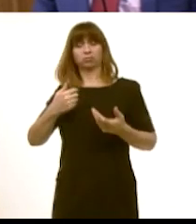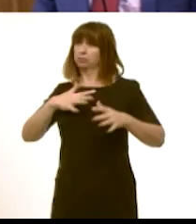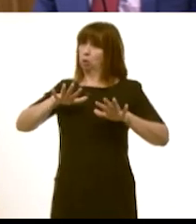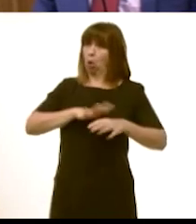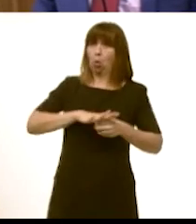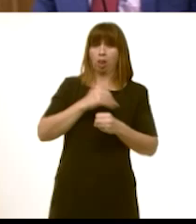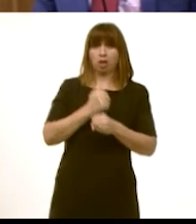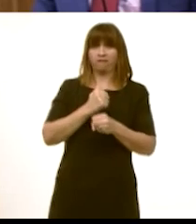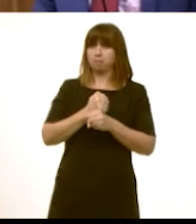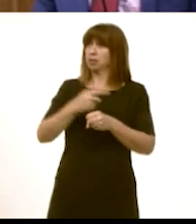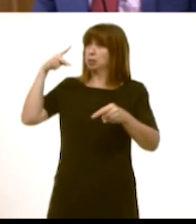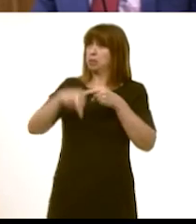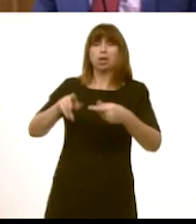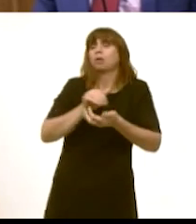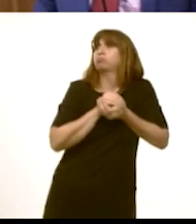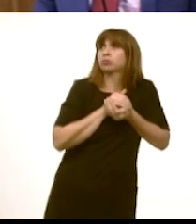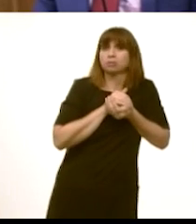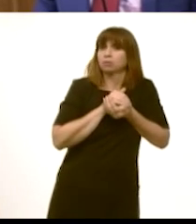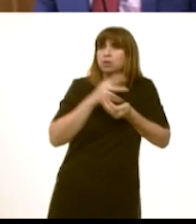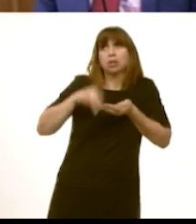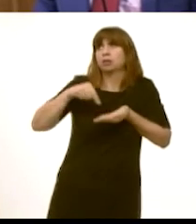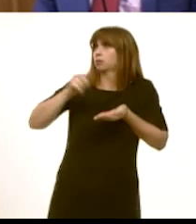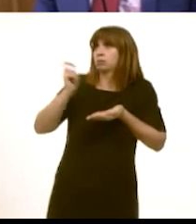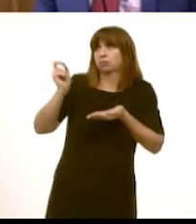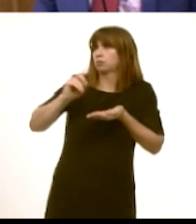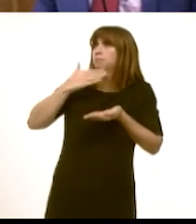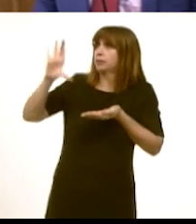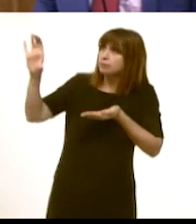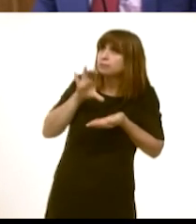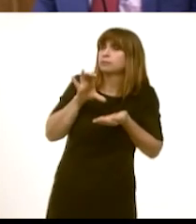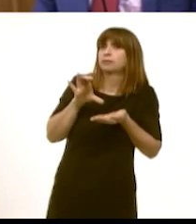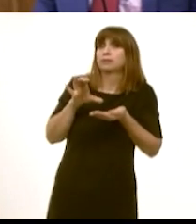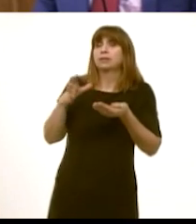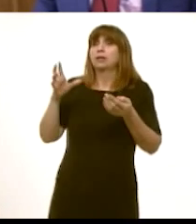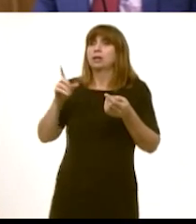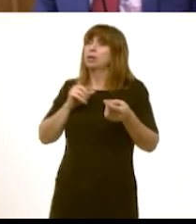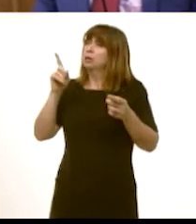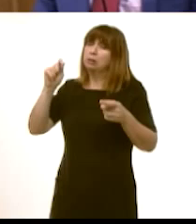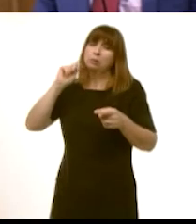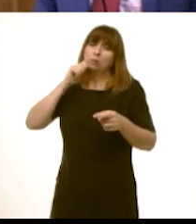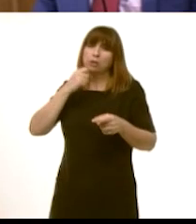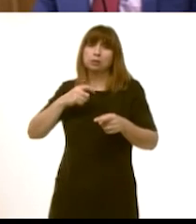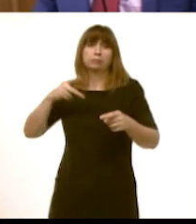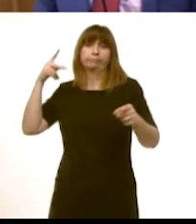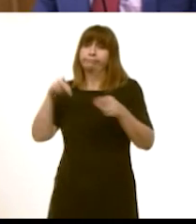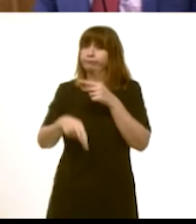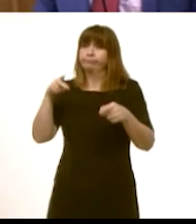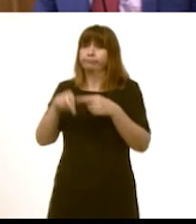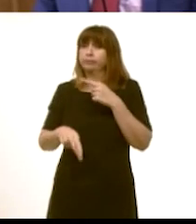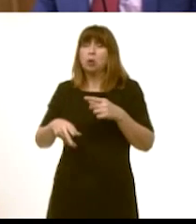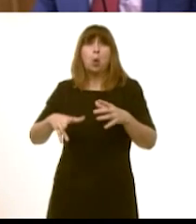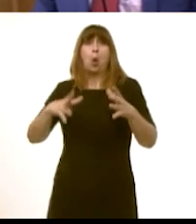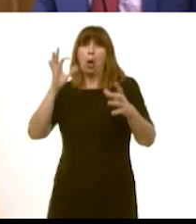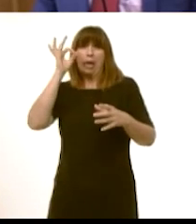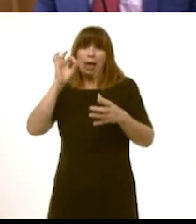Wales is shielded from the cuts that the party opposite would impose on them. A combination of astronomically high, eye-wateringly high